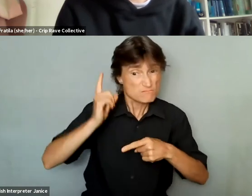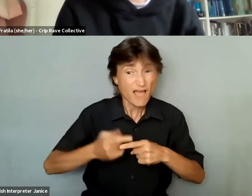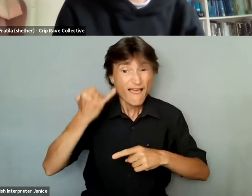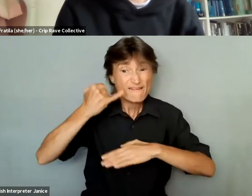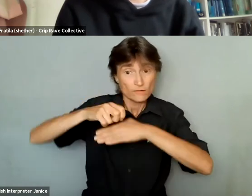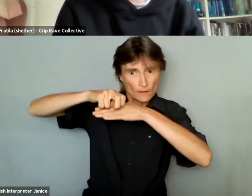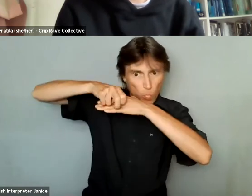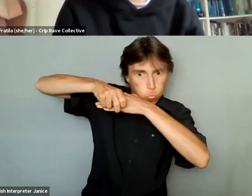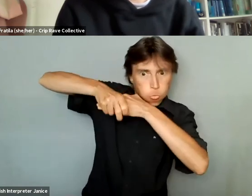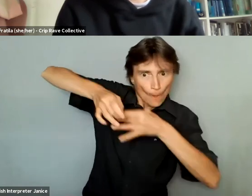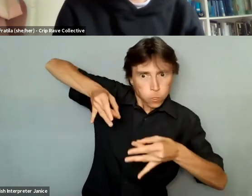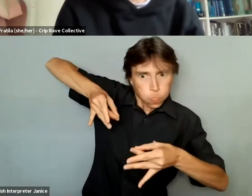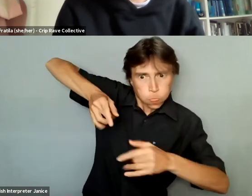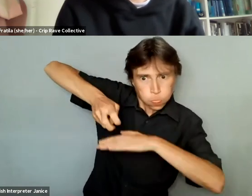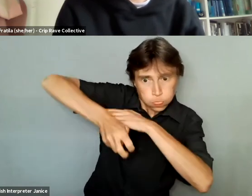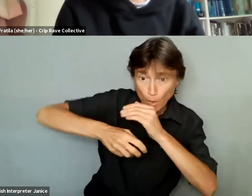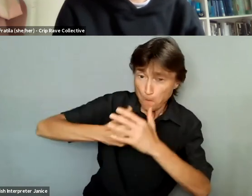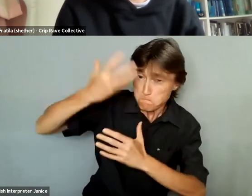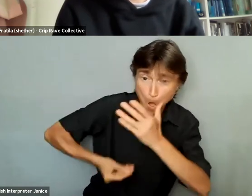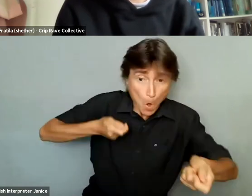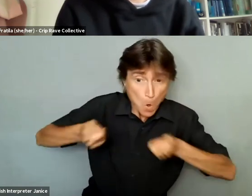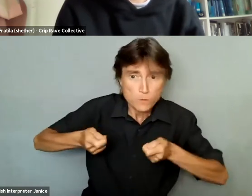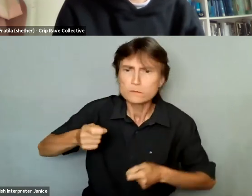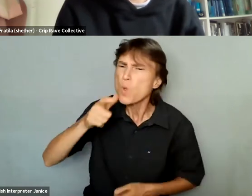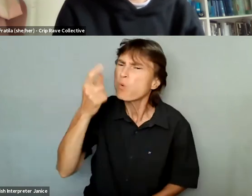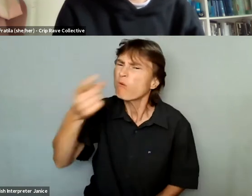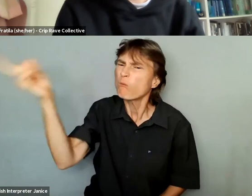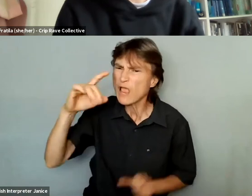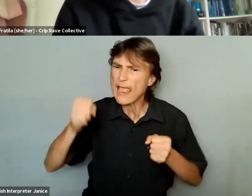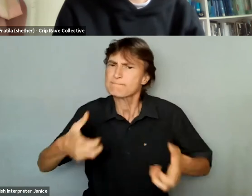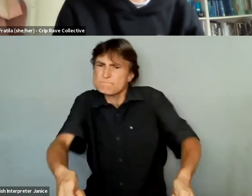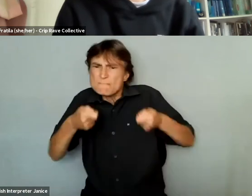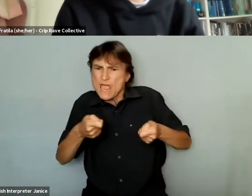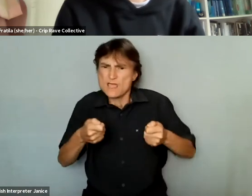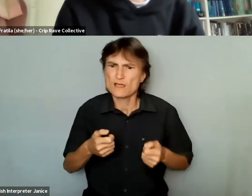And also even a lot of the rehearsal spaces,